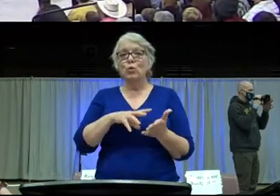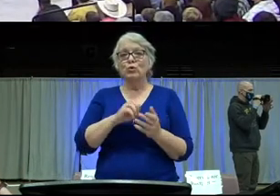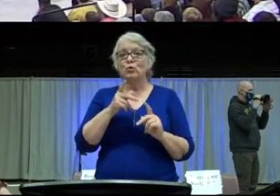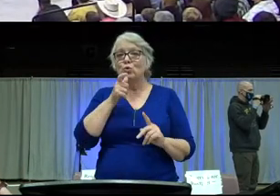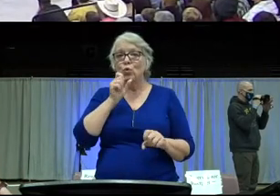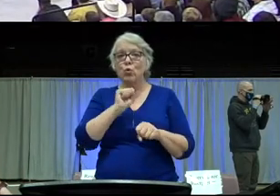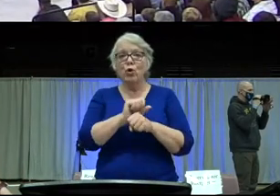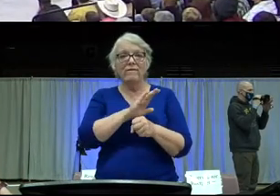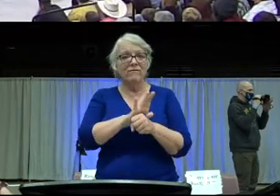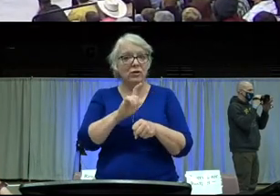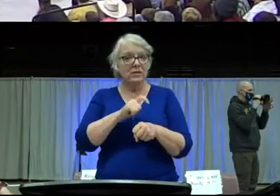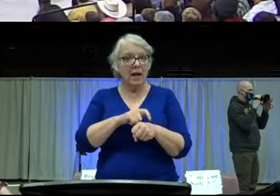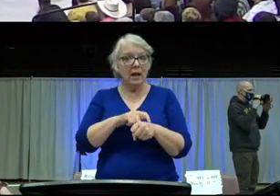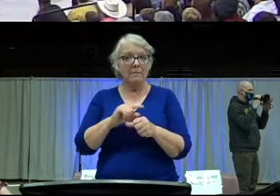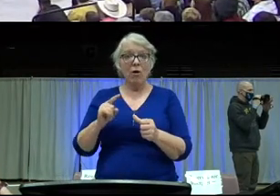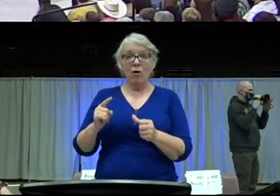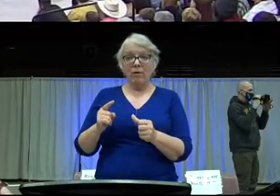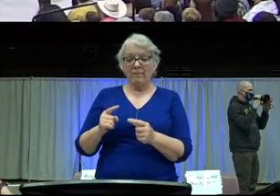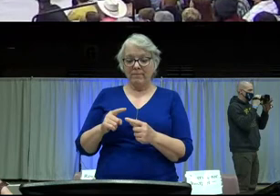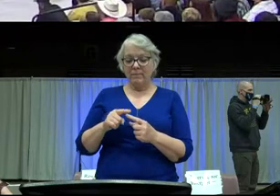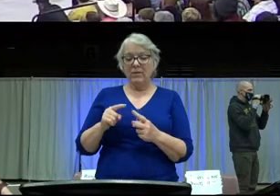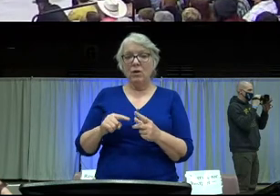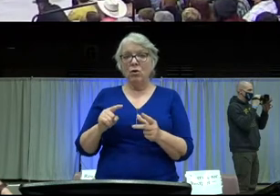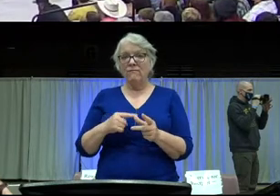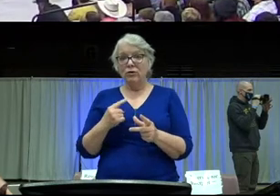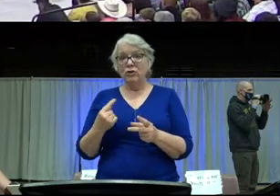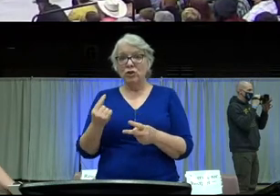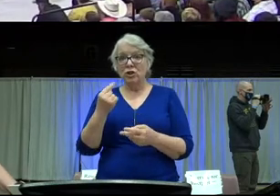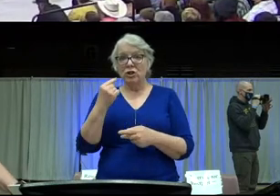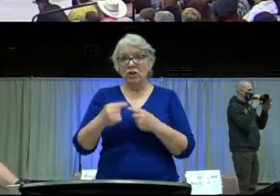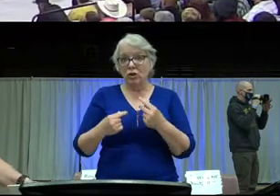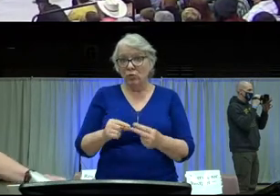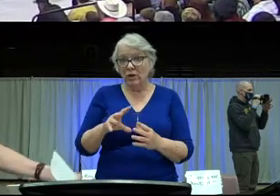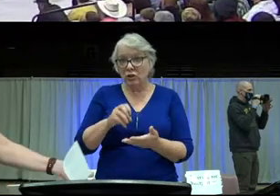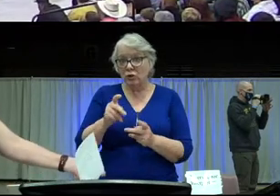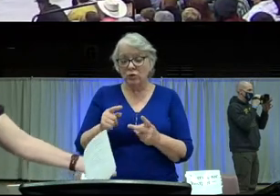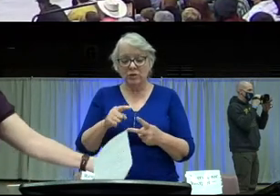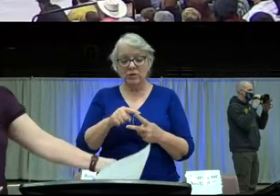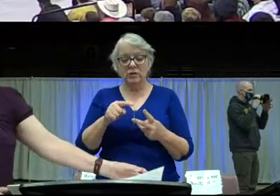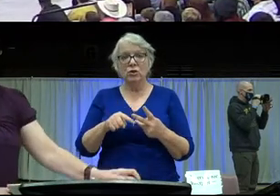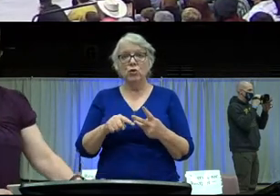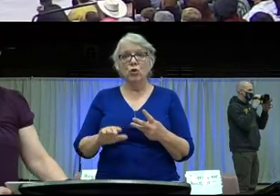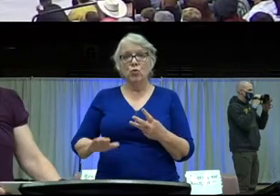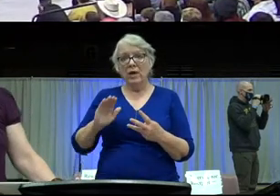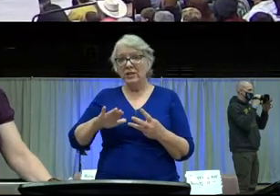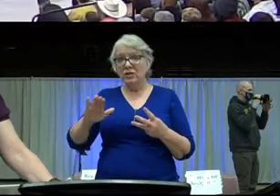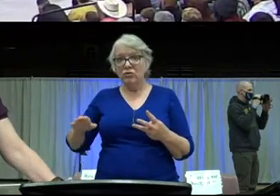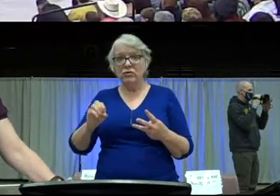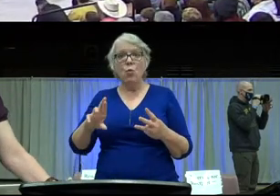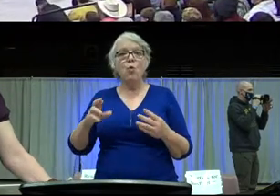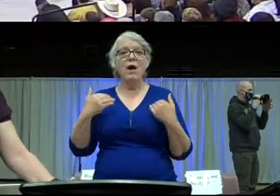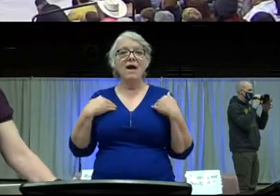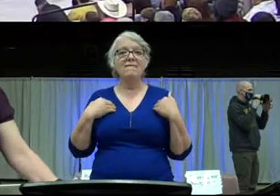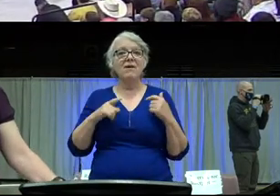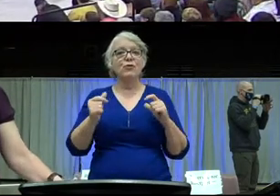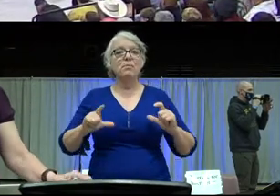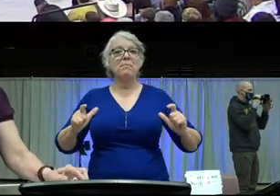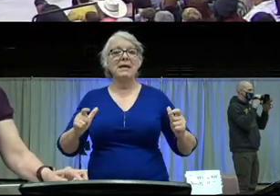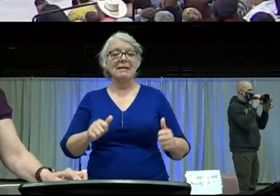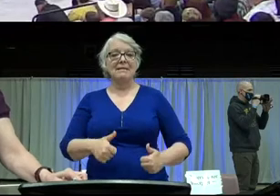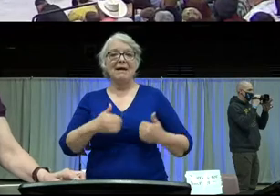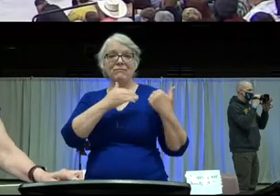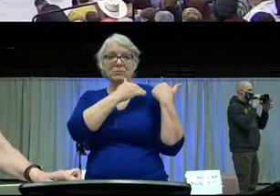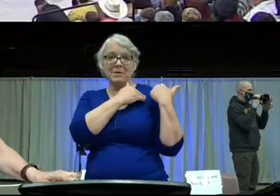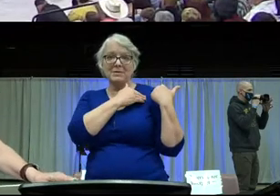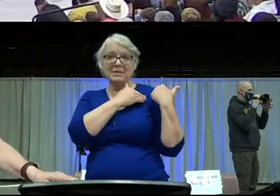full-time, who are first-generation students and who are raising children, or have significant life responsibilities, are